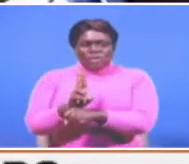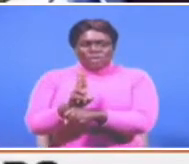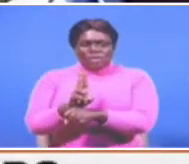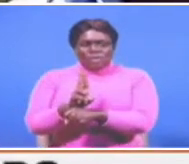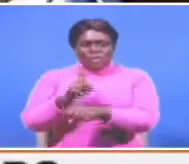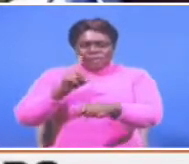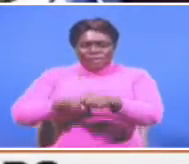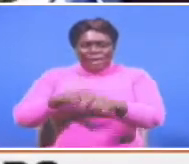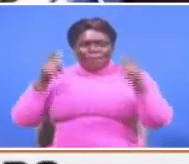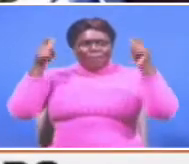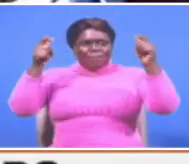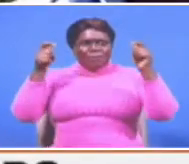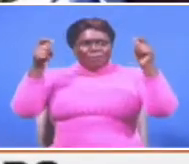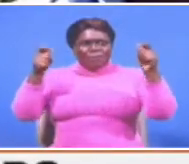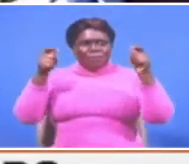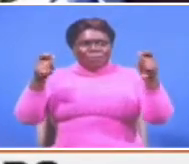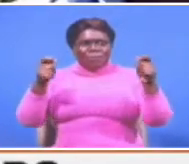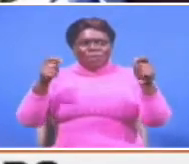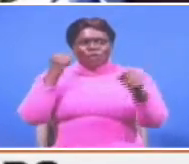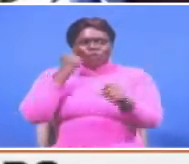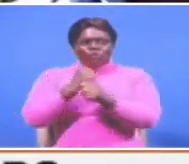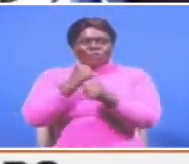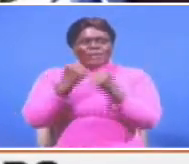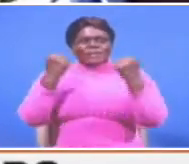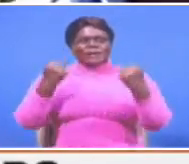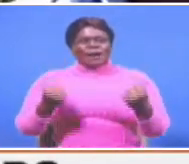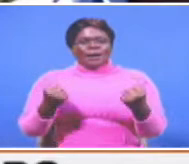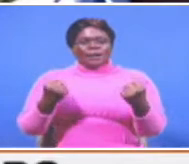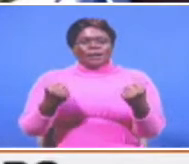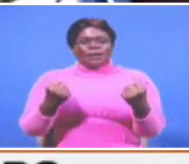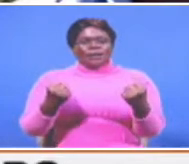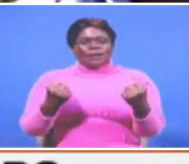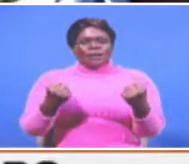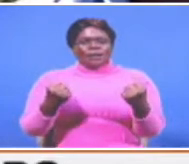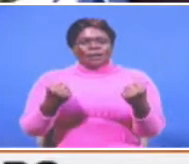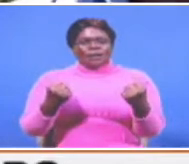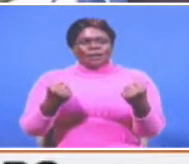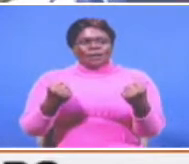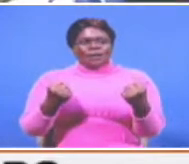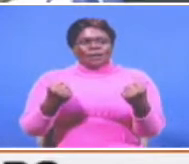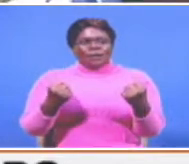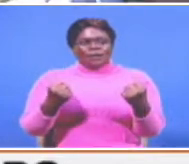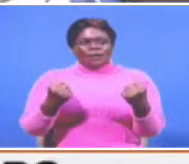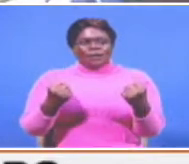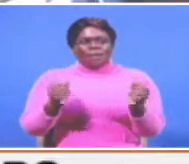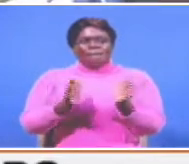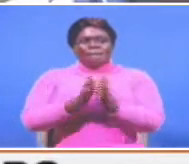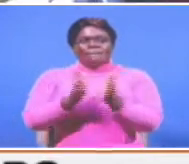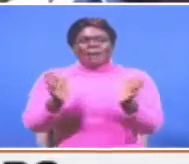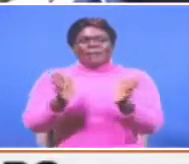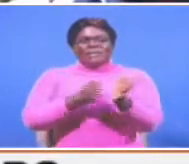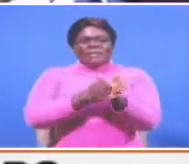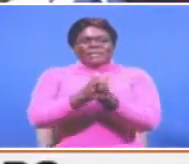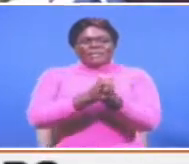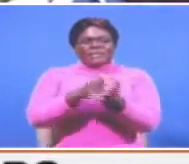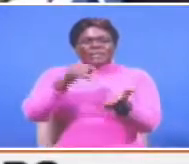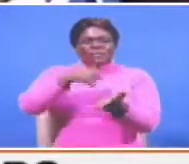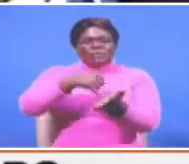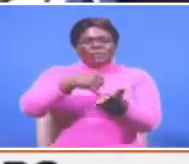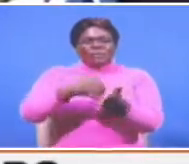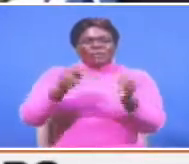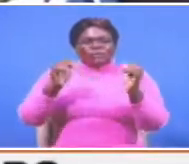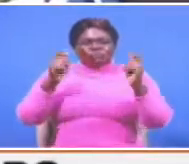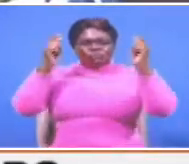these demonstrations to make it difficult for Kenyans who are not interested in participating in the